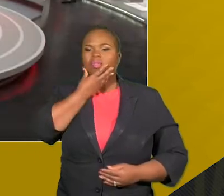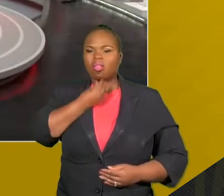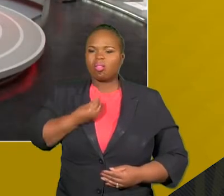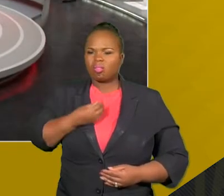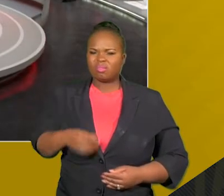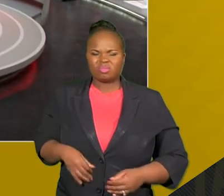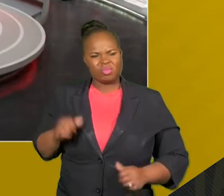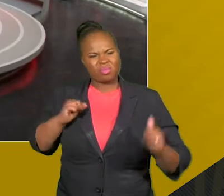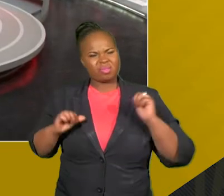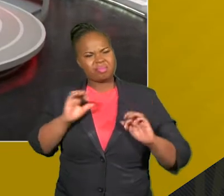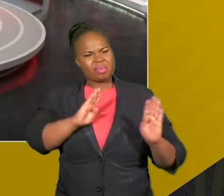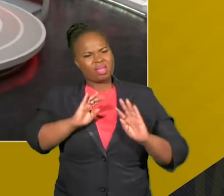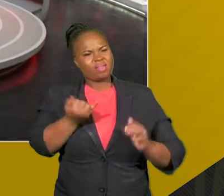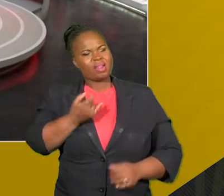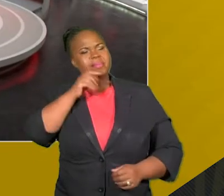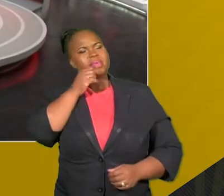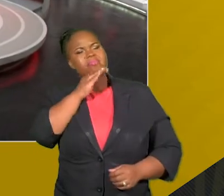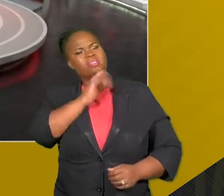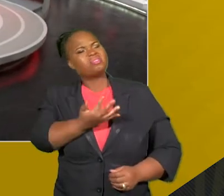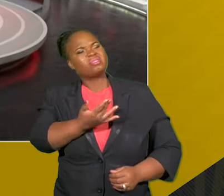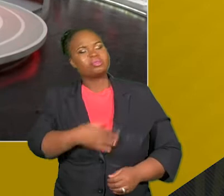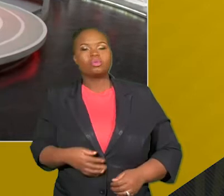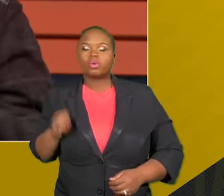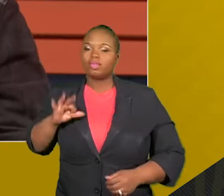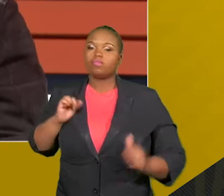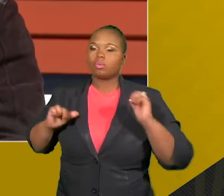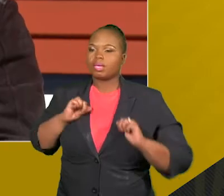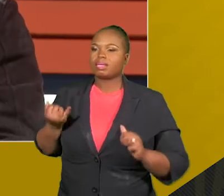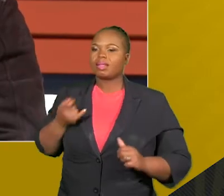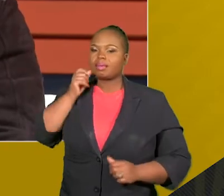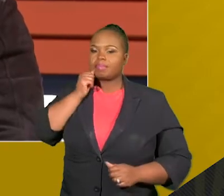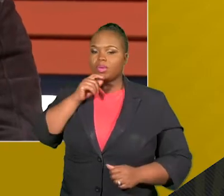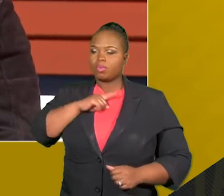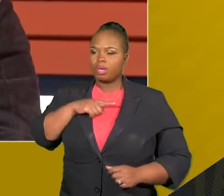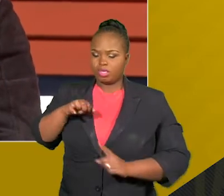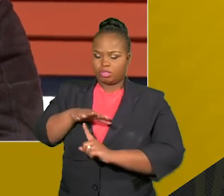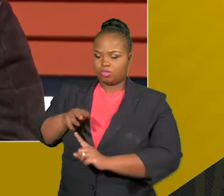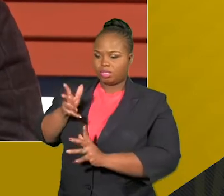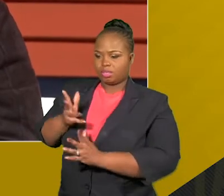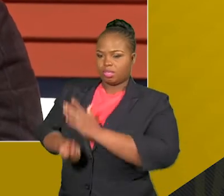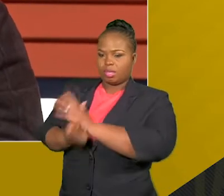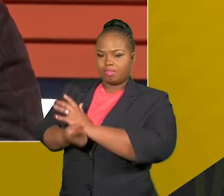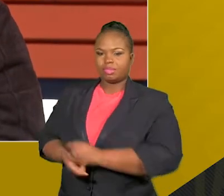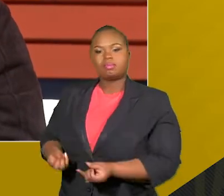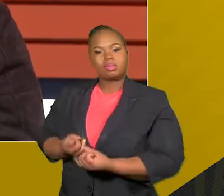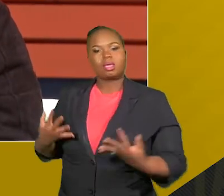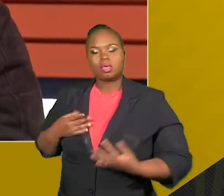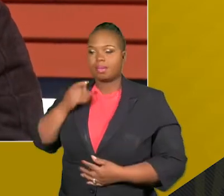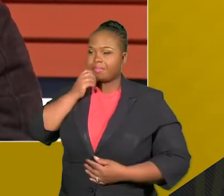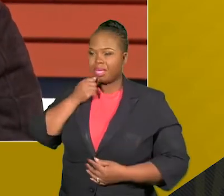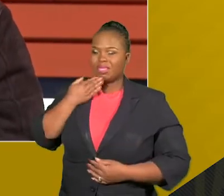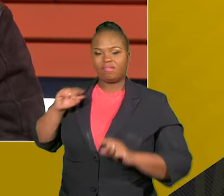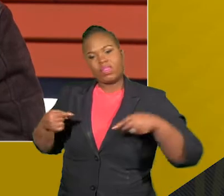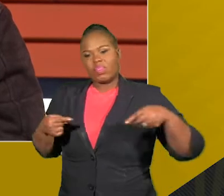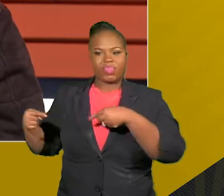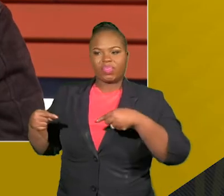What is acting like a man? Yes. Acting like a man, it's when you... Lalela, it's simo sikhona nas. Amadoda amaningi mawahluleka ukuyona